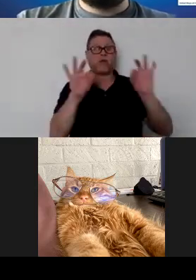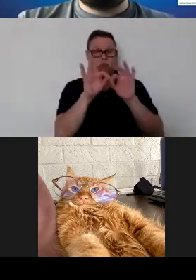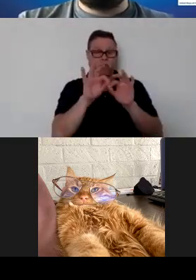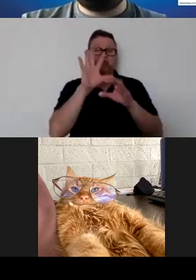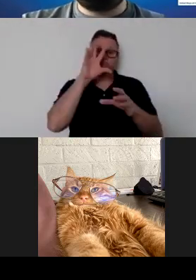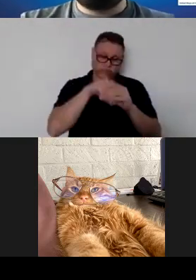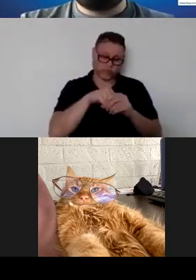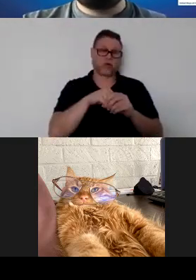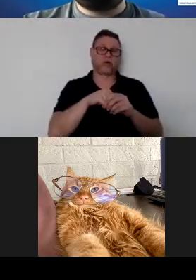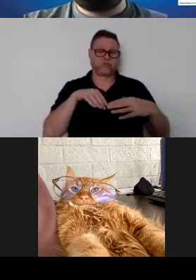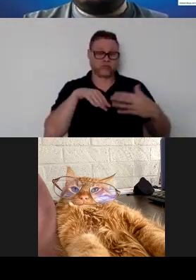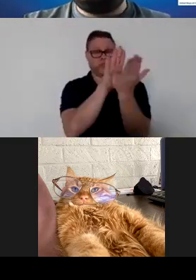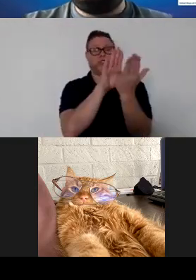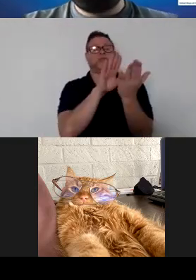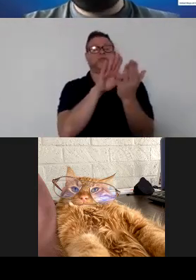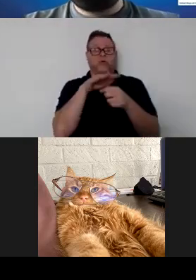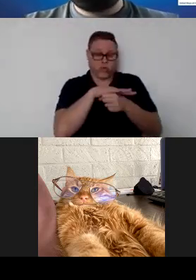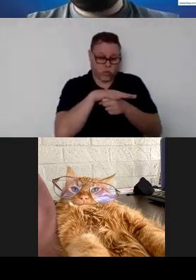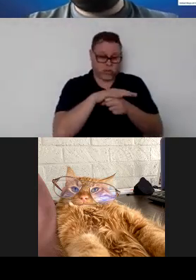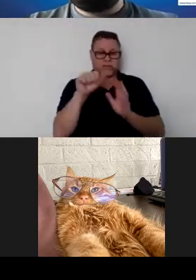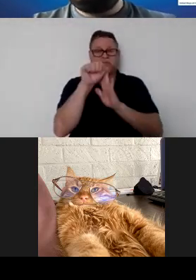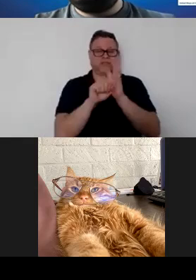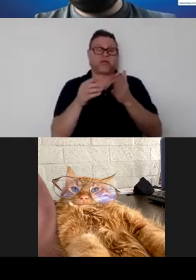those concerns, both locally and statewide.